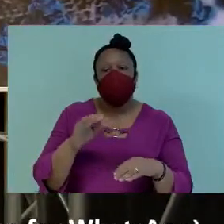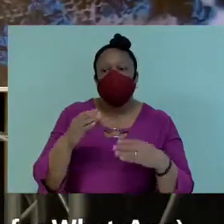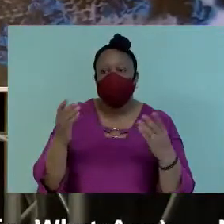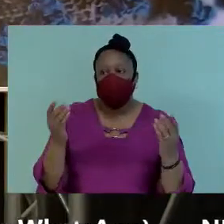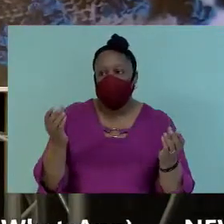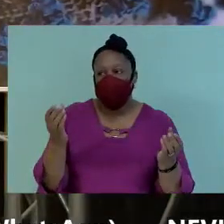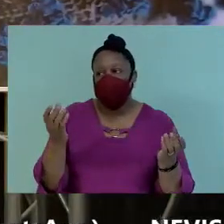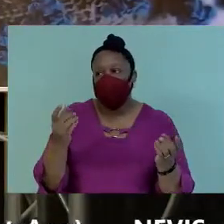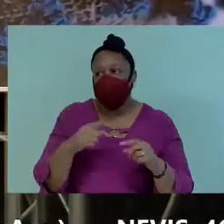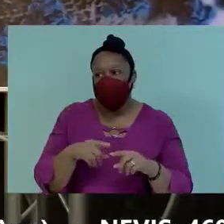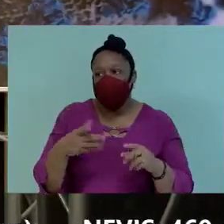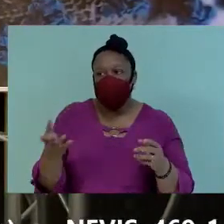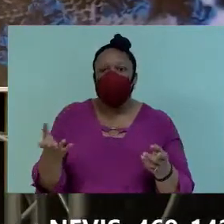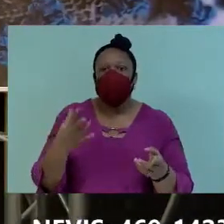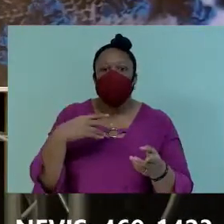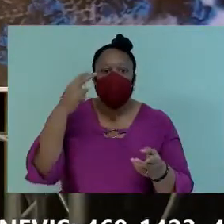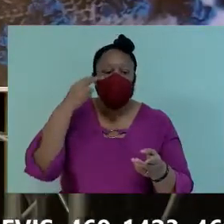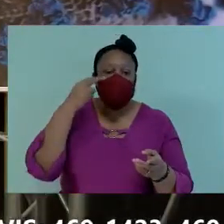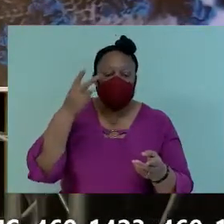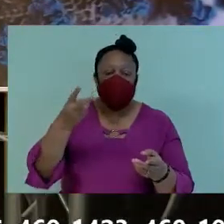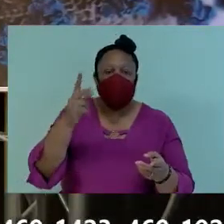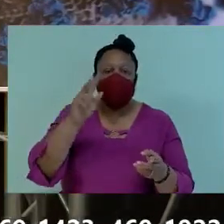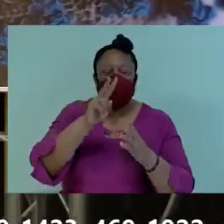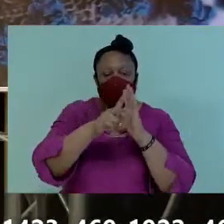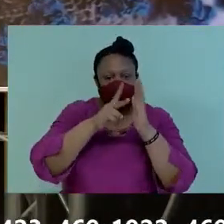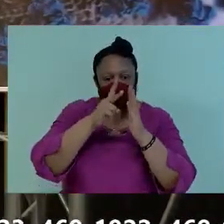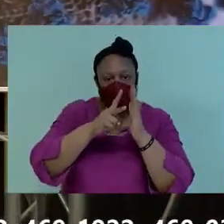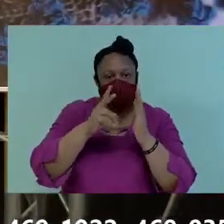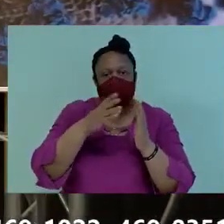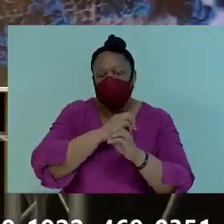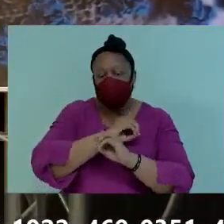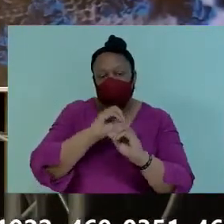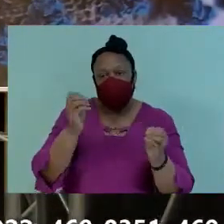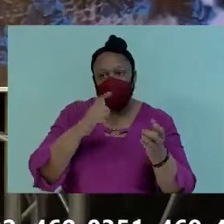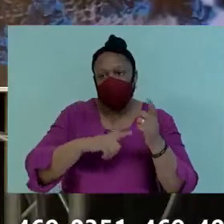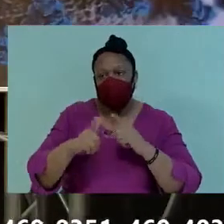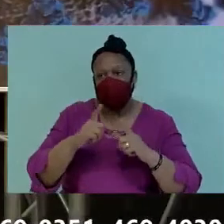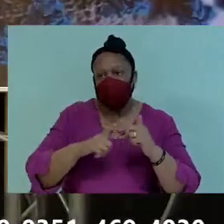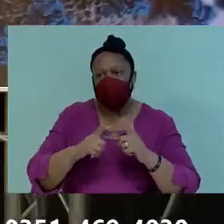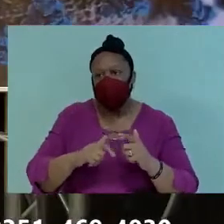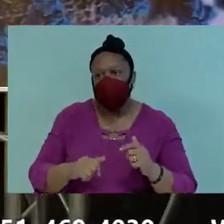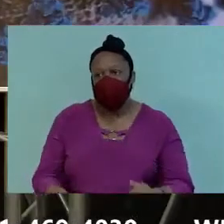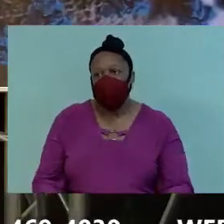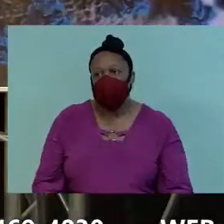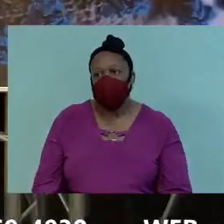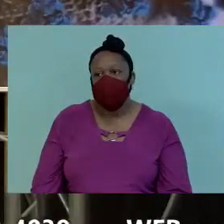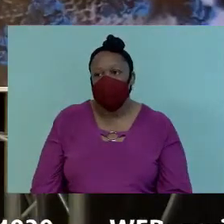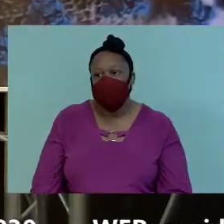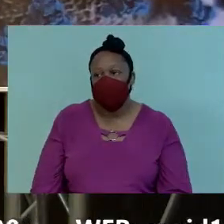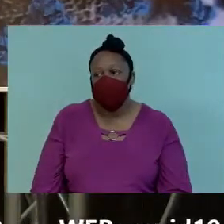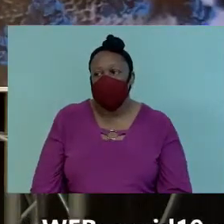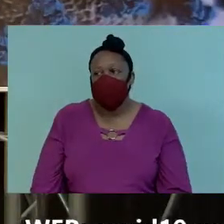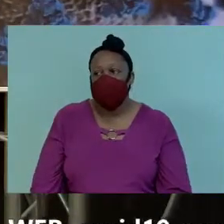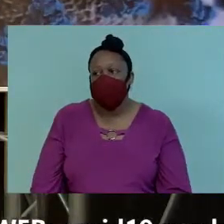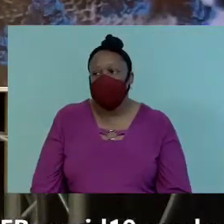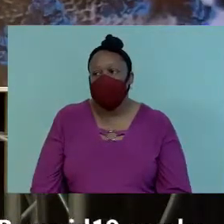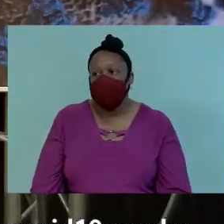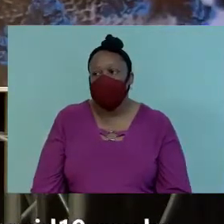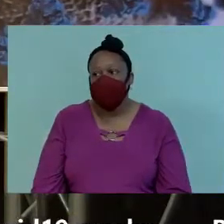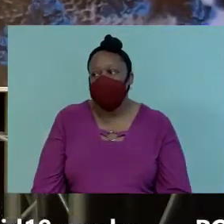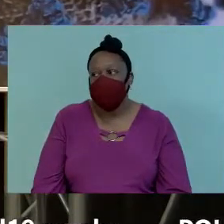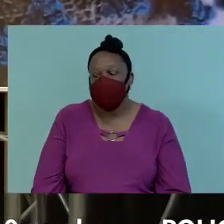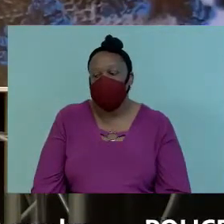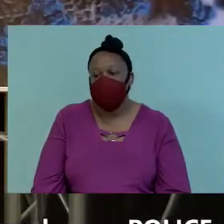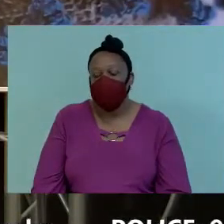Hazel Laws, to give us the Health Emergency Operations Center COVID-19 Situation